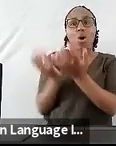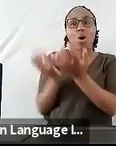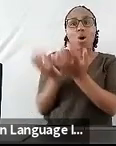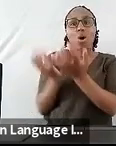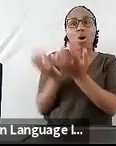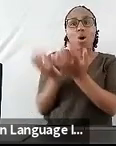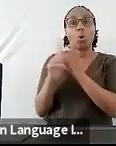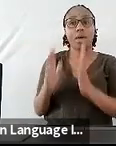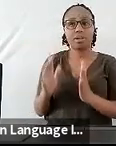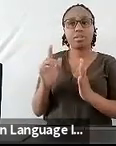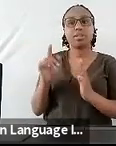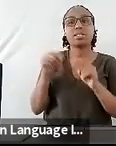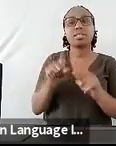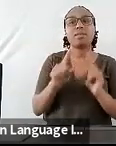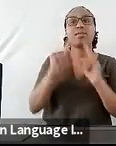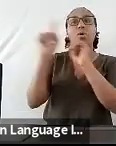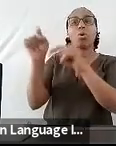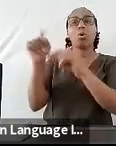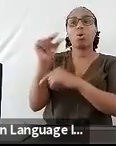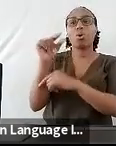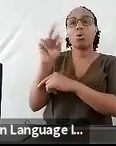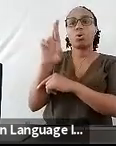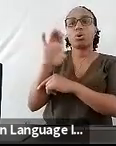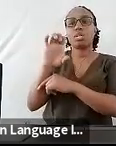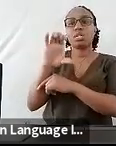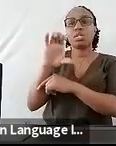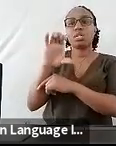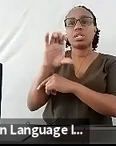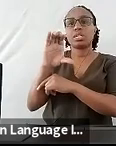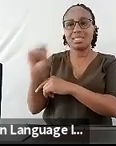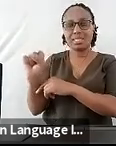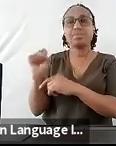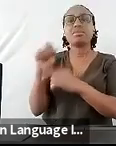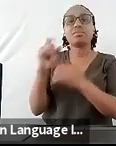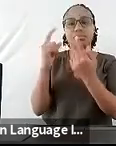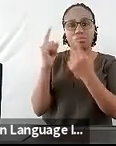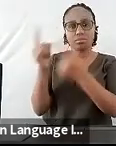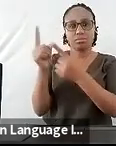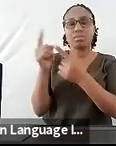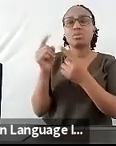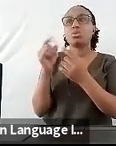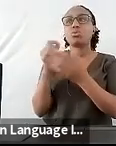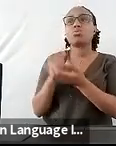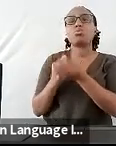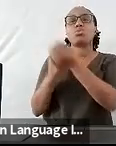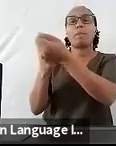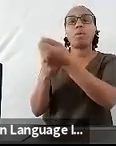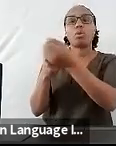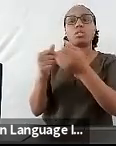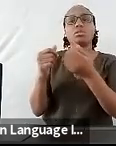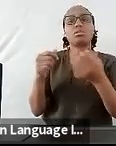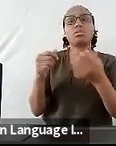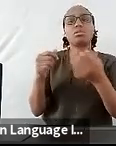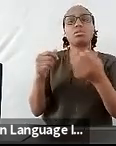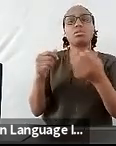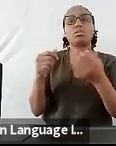offer free legal assistance to African migrants refugees who are in Greece. And she emailed me, she said, because she knew that I had a real passion for the subject.